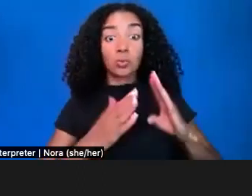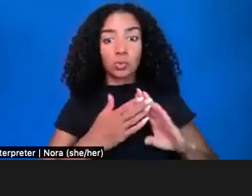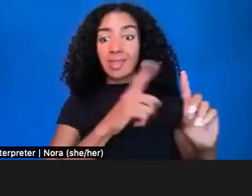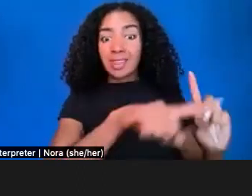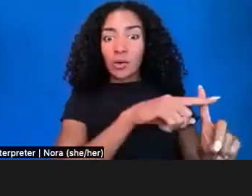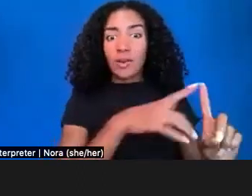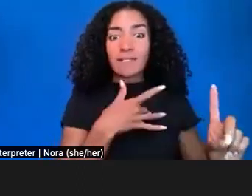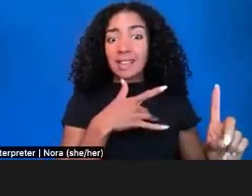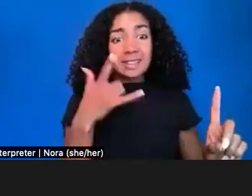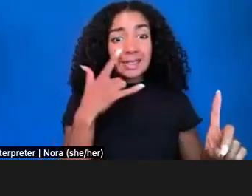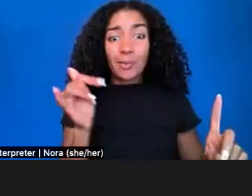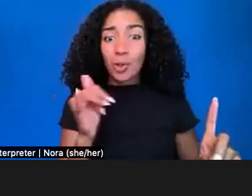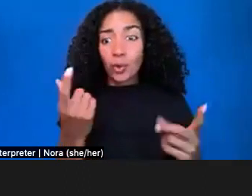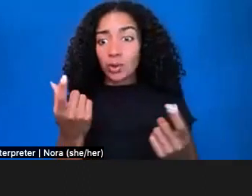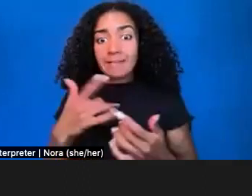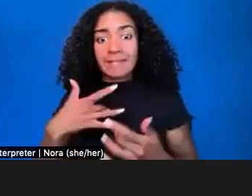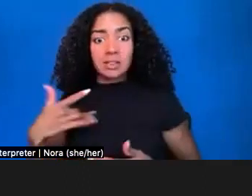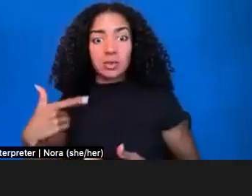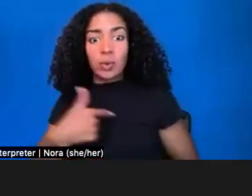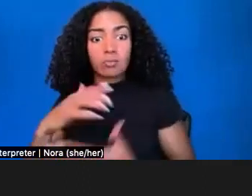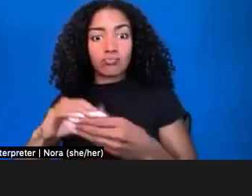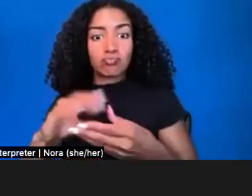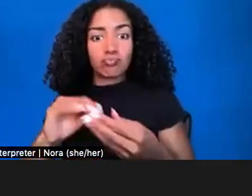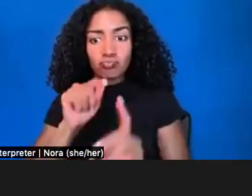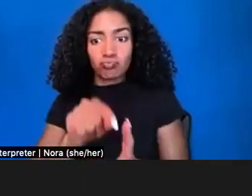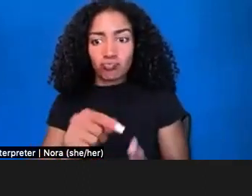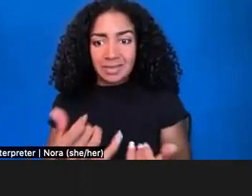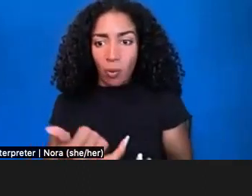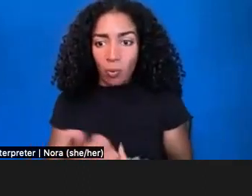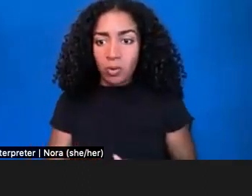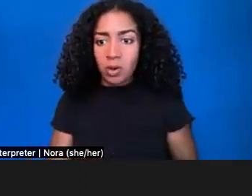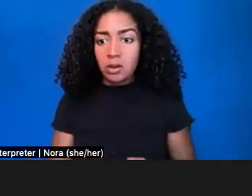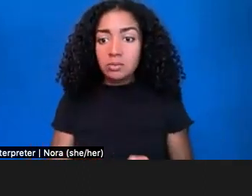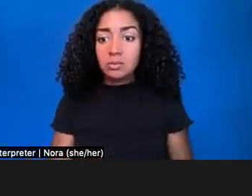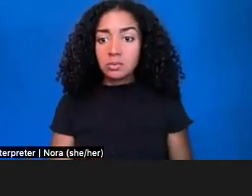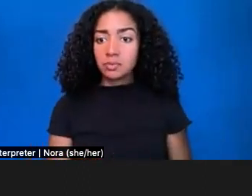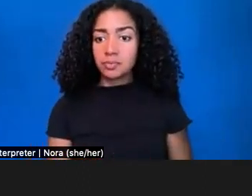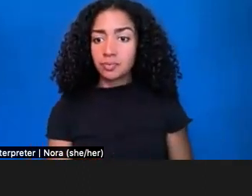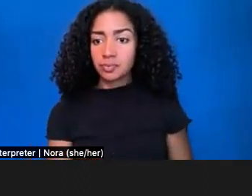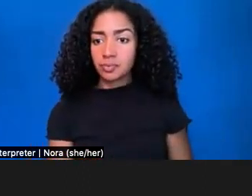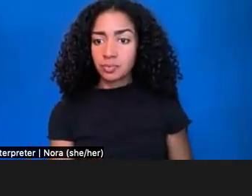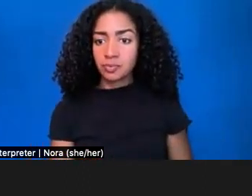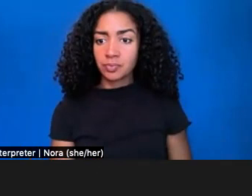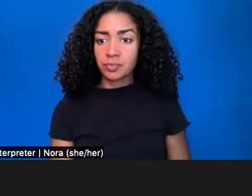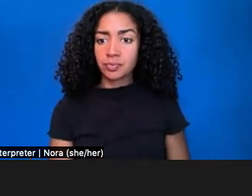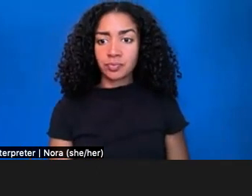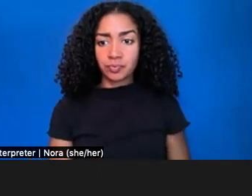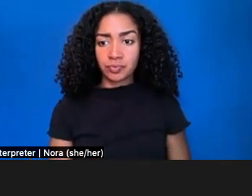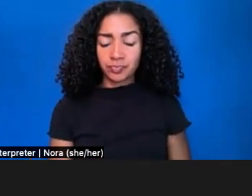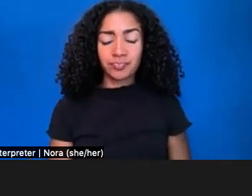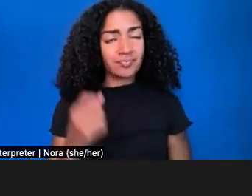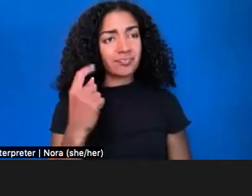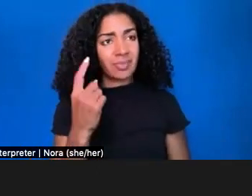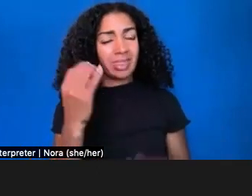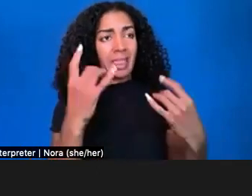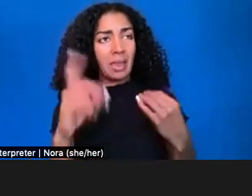exact feelings that we're talking about here. And so just be thinking about that, the implications